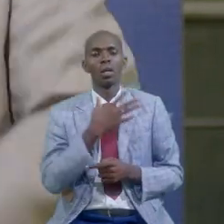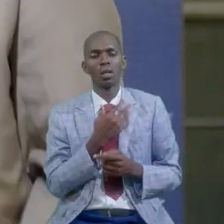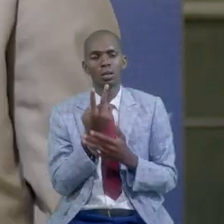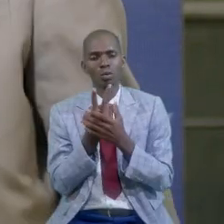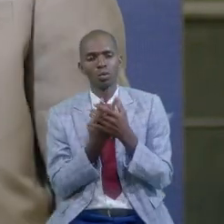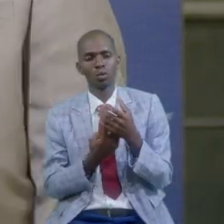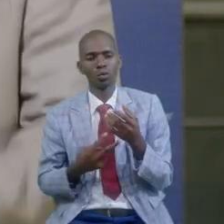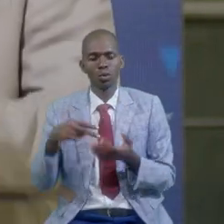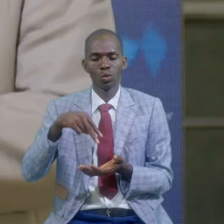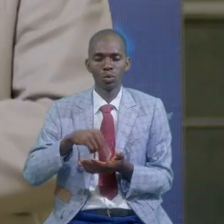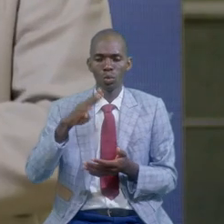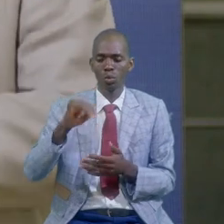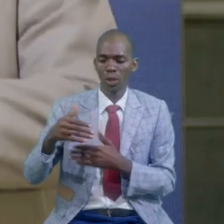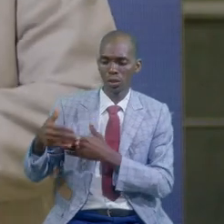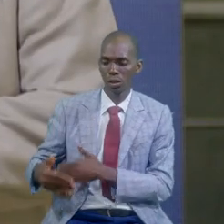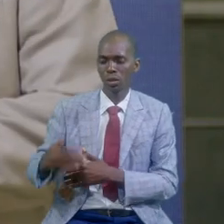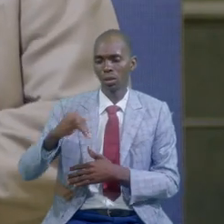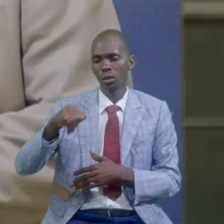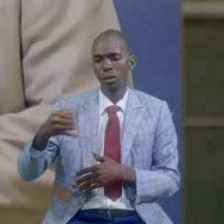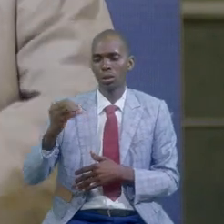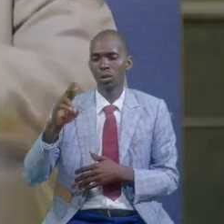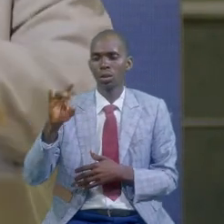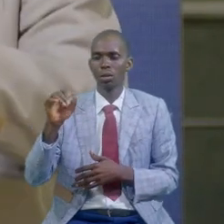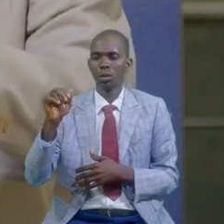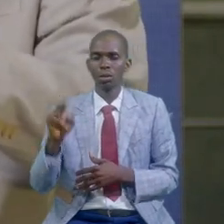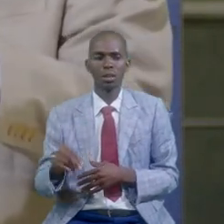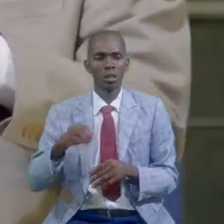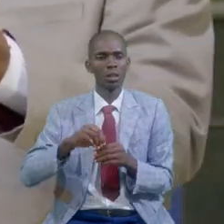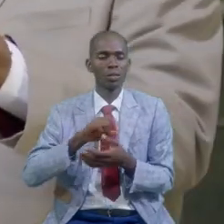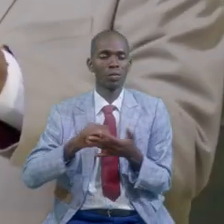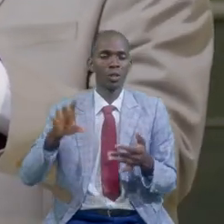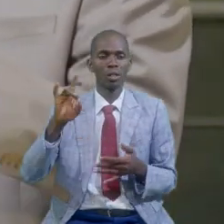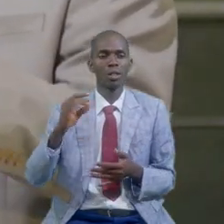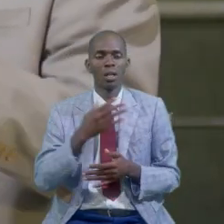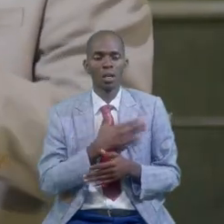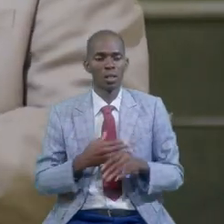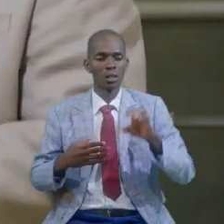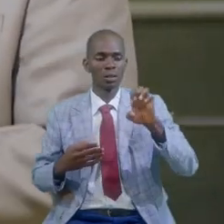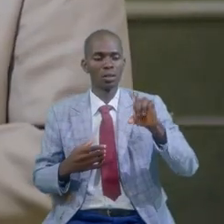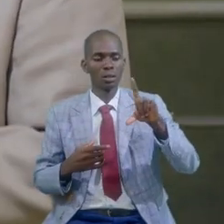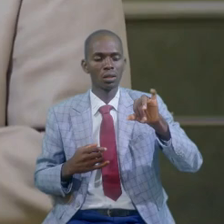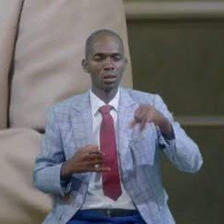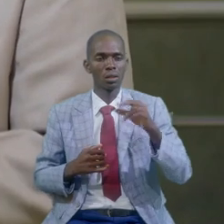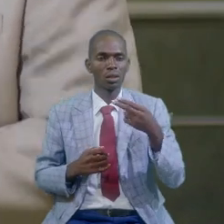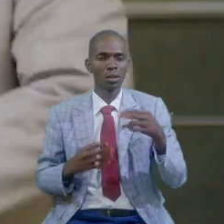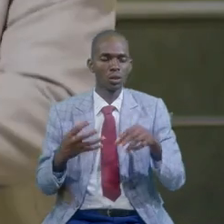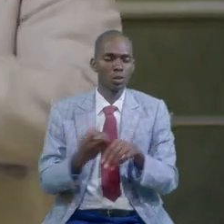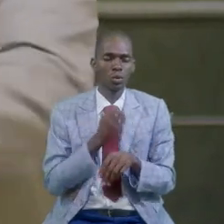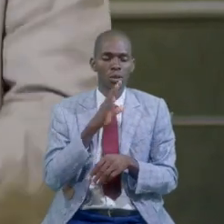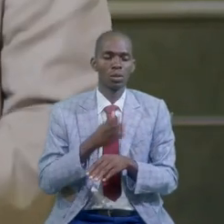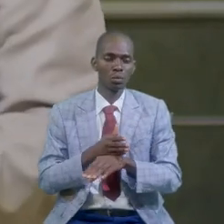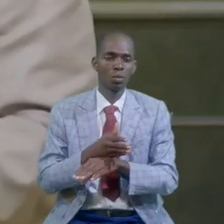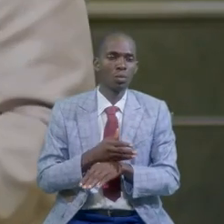And they too stood by Jordan. Then in verse 8, we're told, and Elijah took his mantle, and